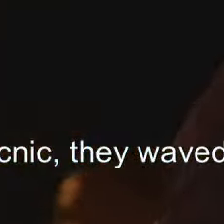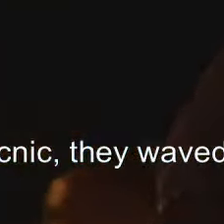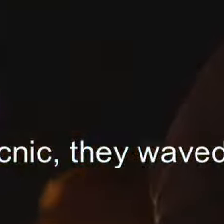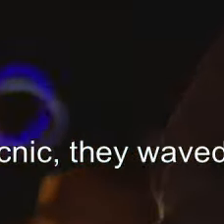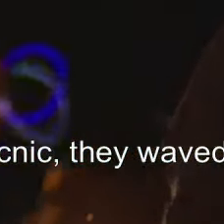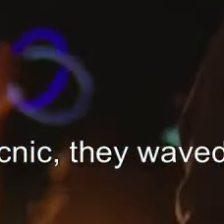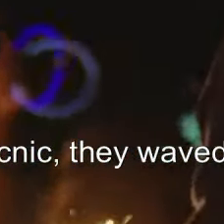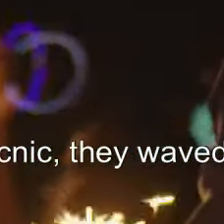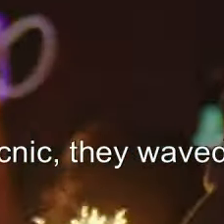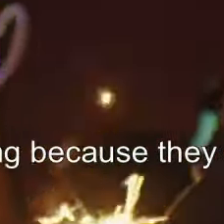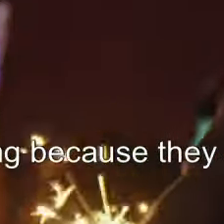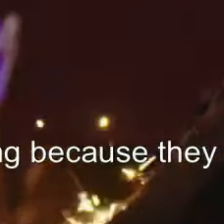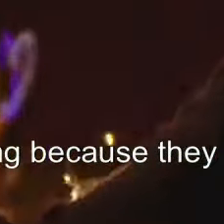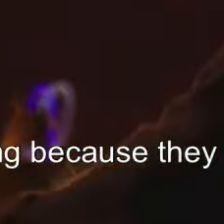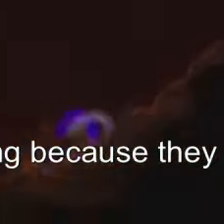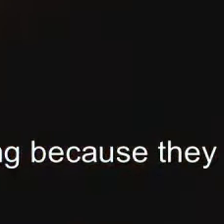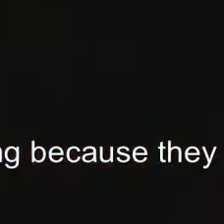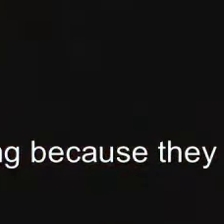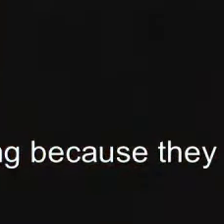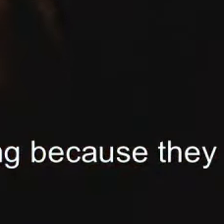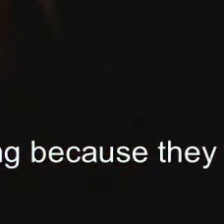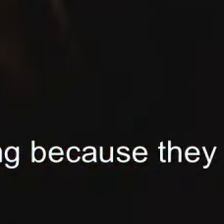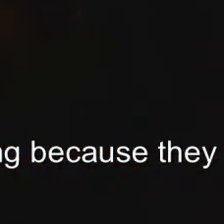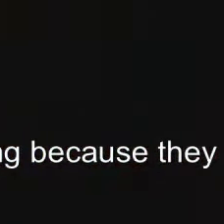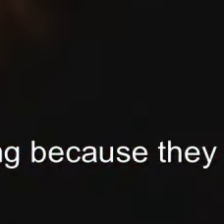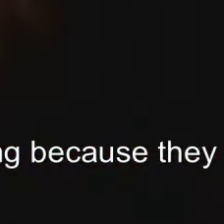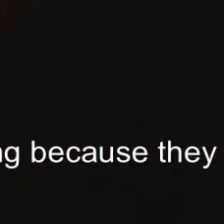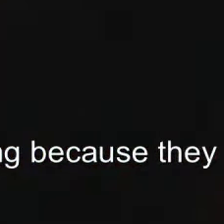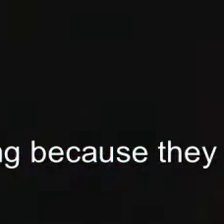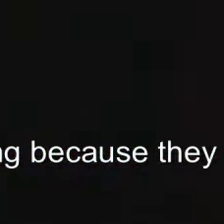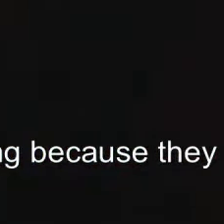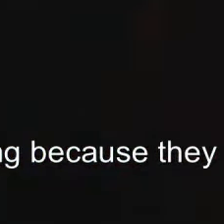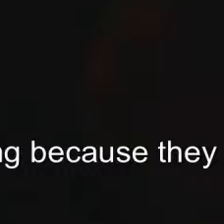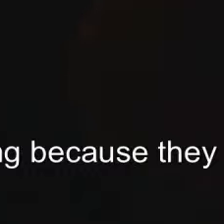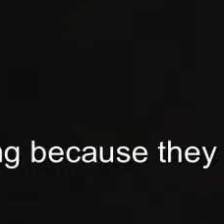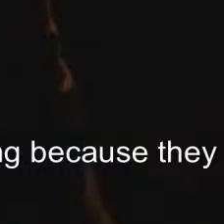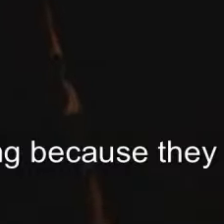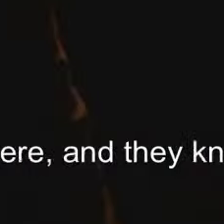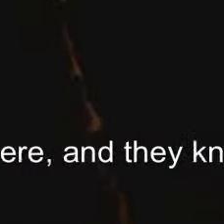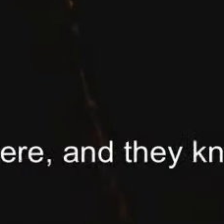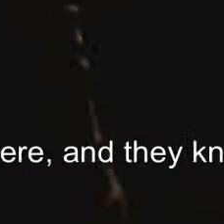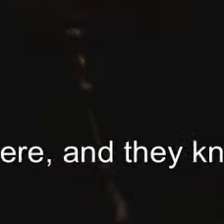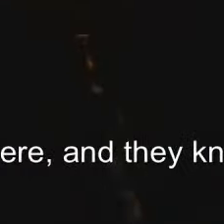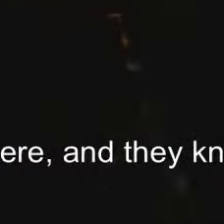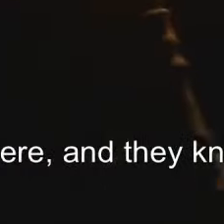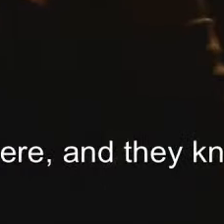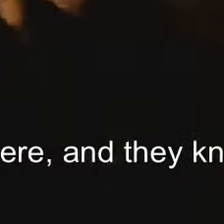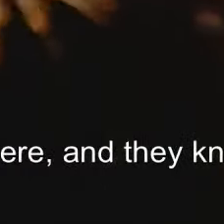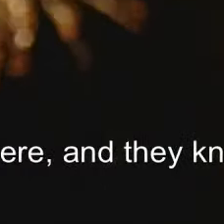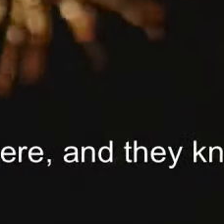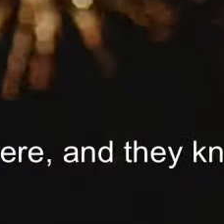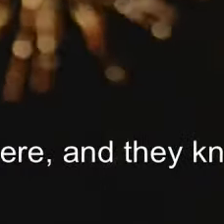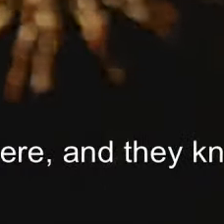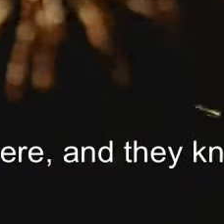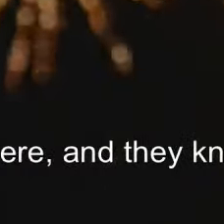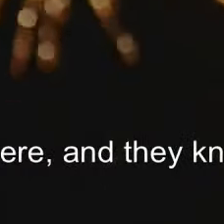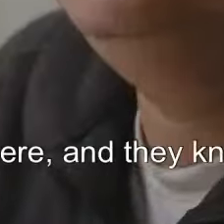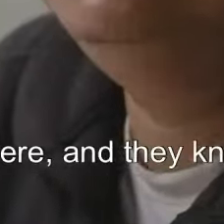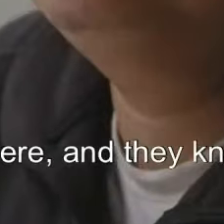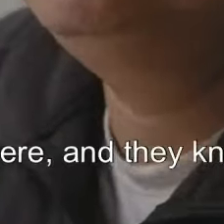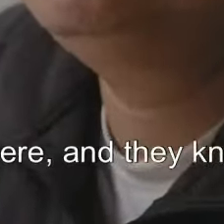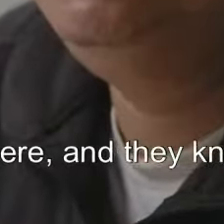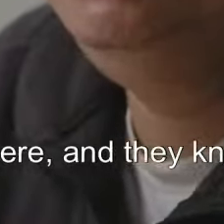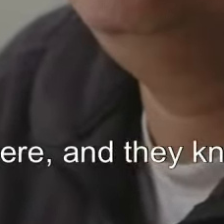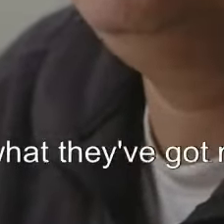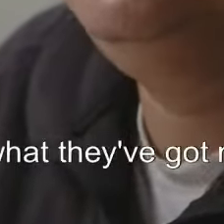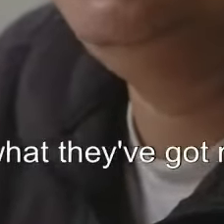they wave American flag, and I'm almost crying because they are on the same page, you know. I mean, they come here and they know and